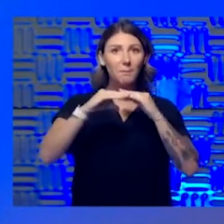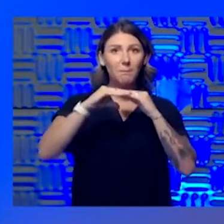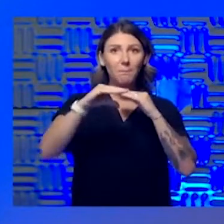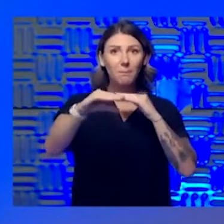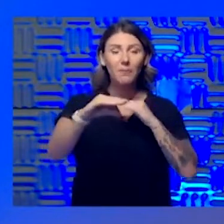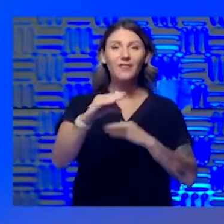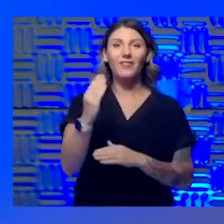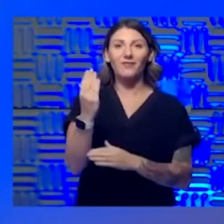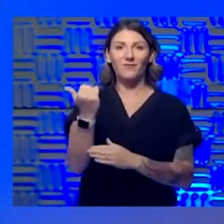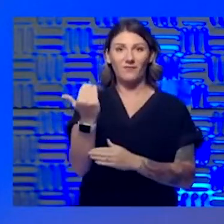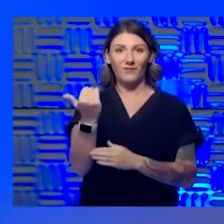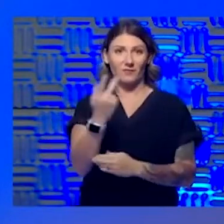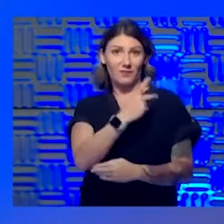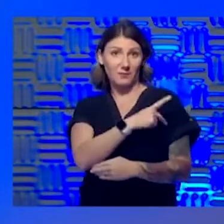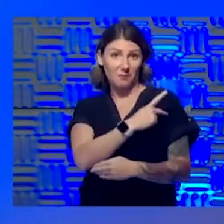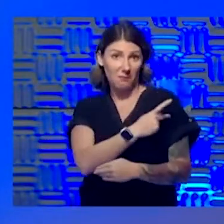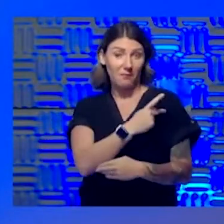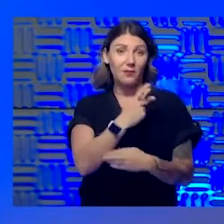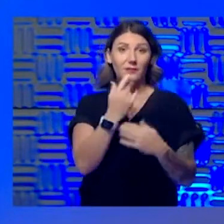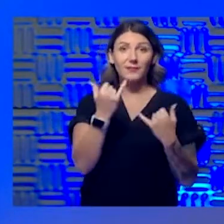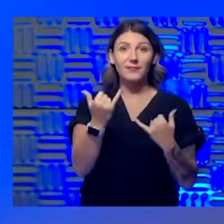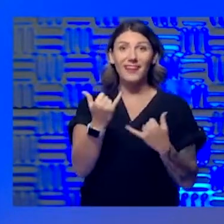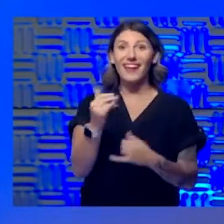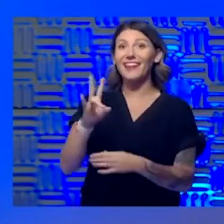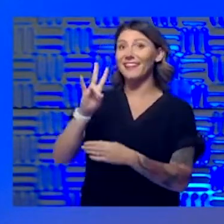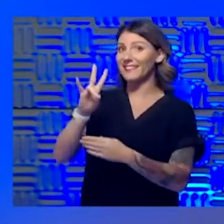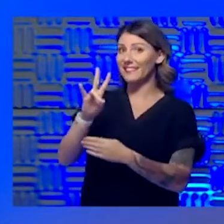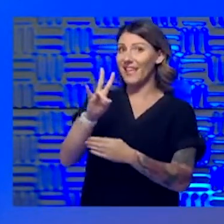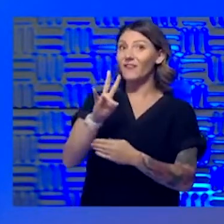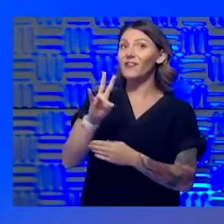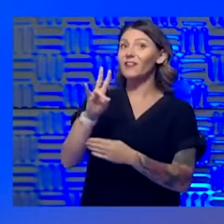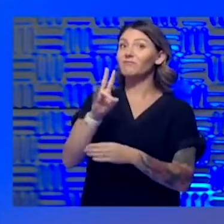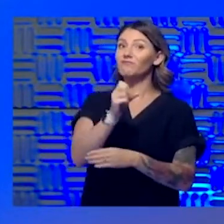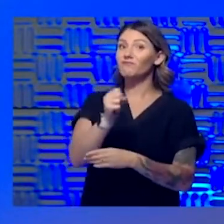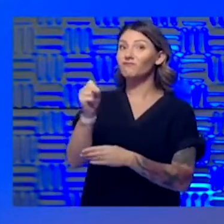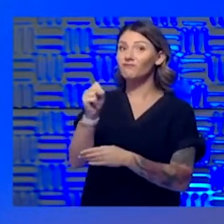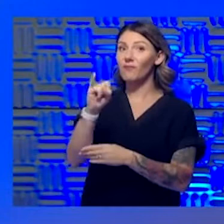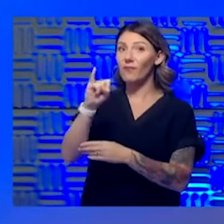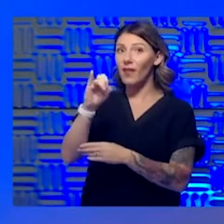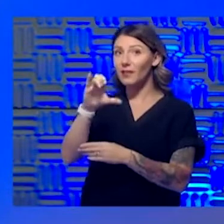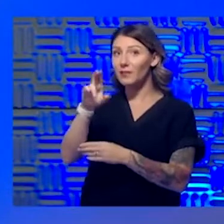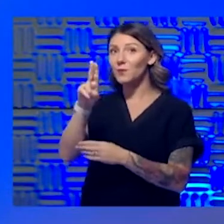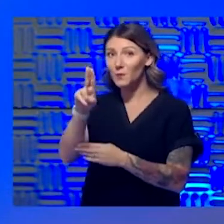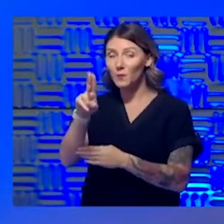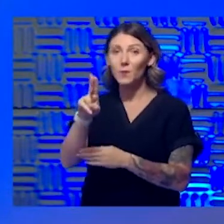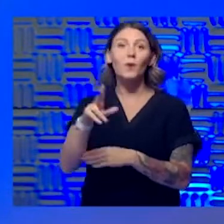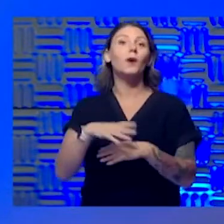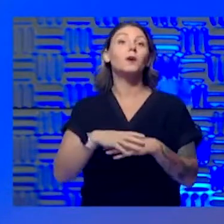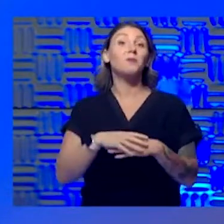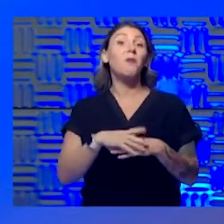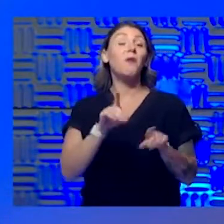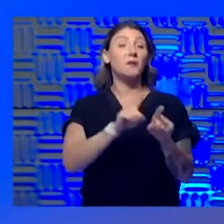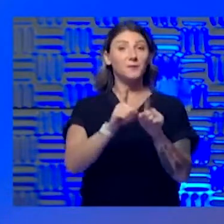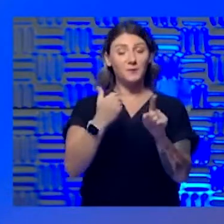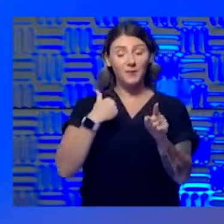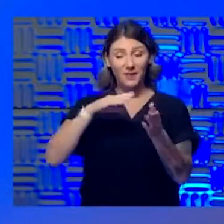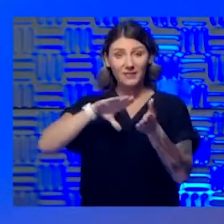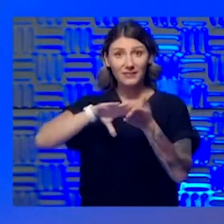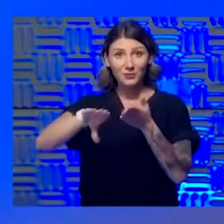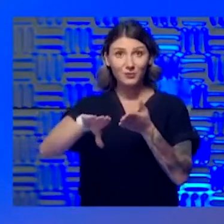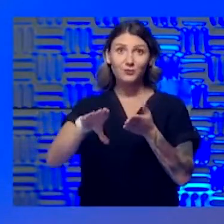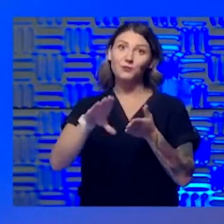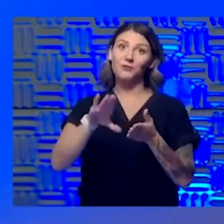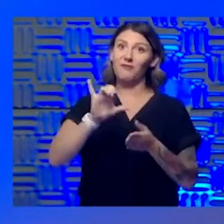15 today. 7 of those patients are in the ICU. We've had some discharges as well, so which is good. And yesterday we were talking